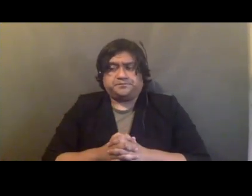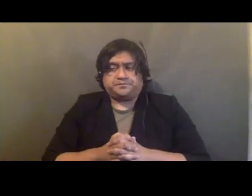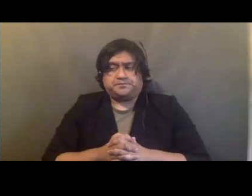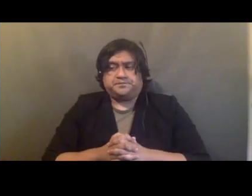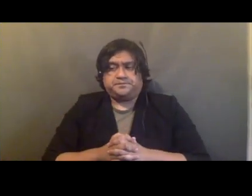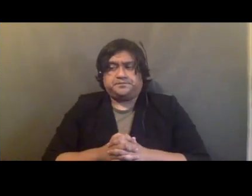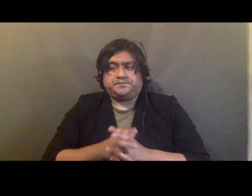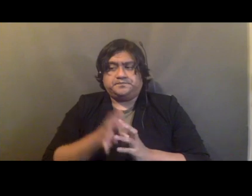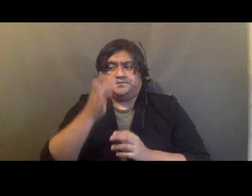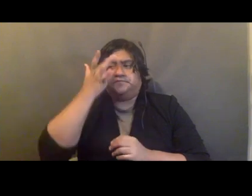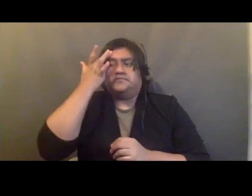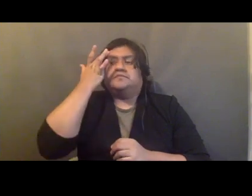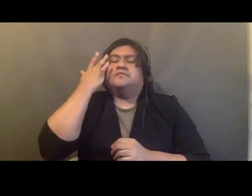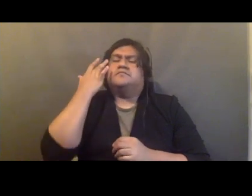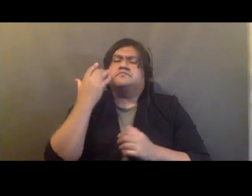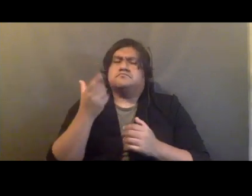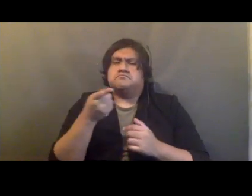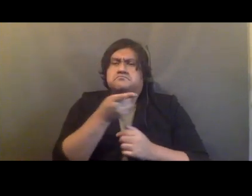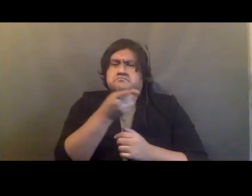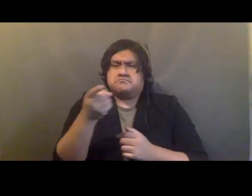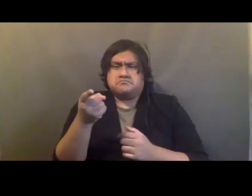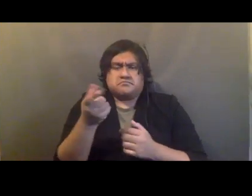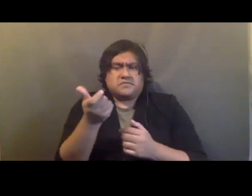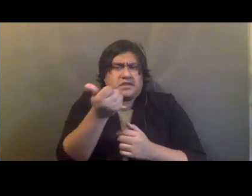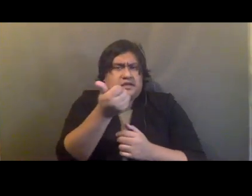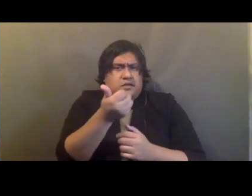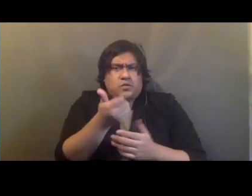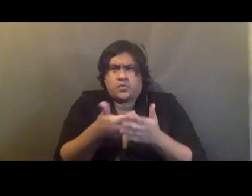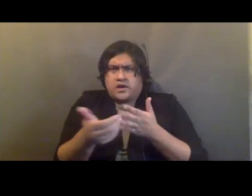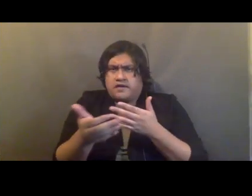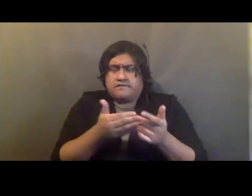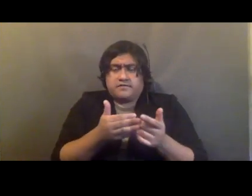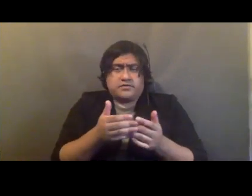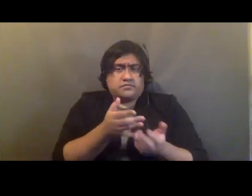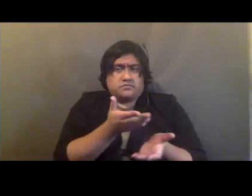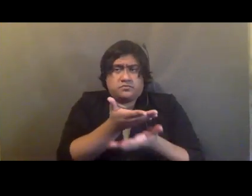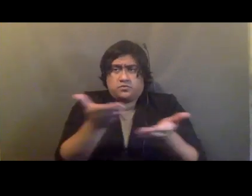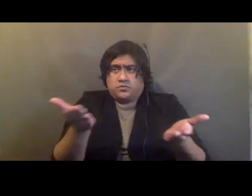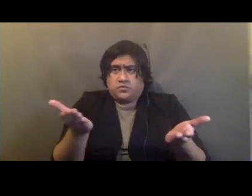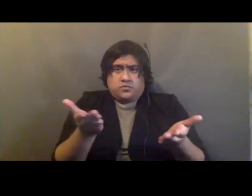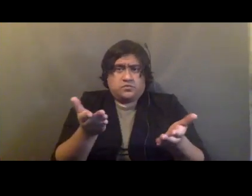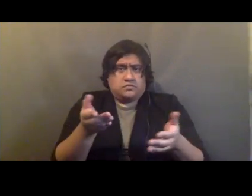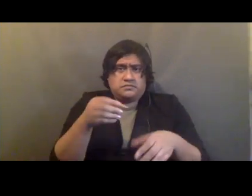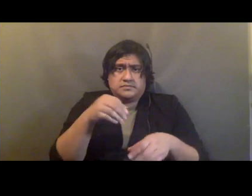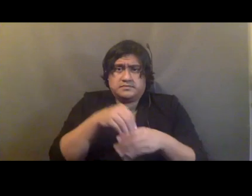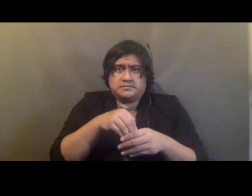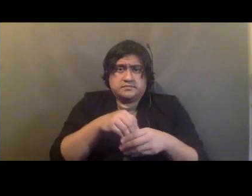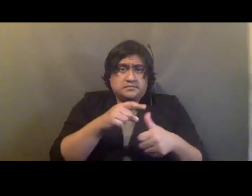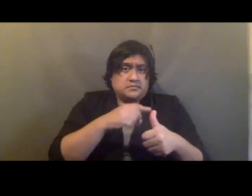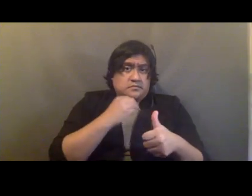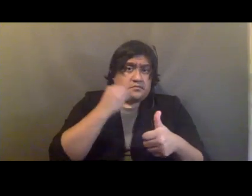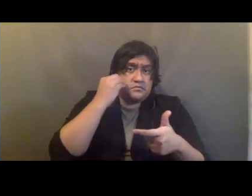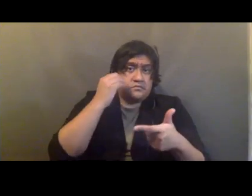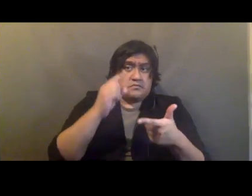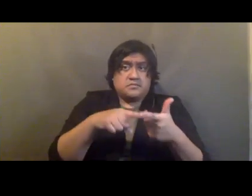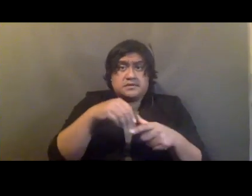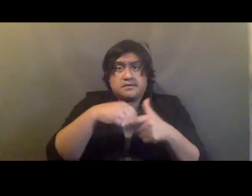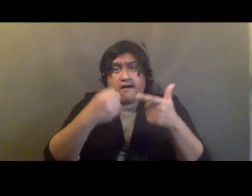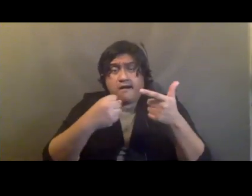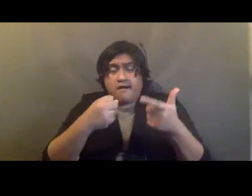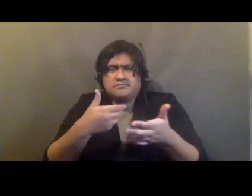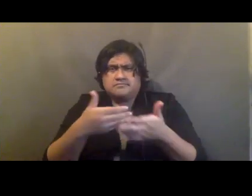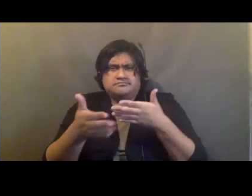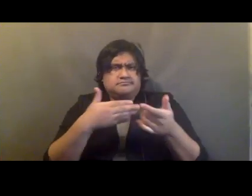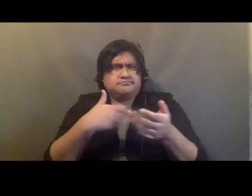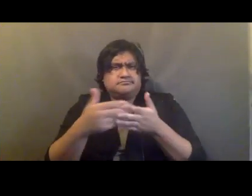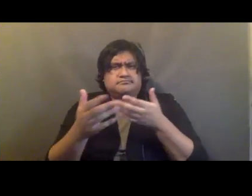just take time from wherever you are in your home or at work or in your car, from